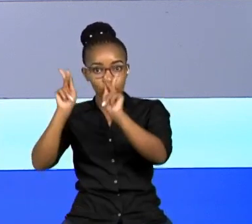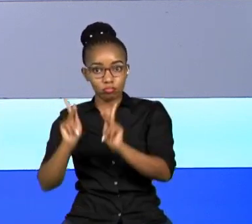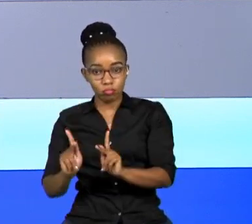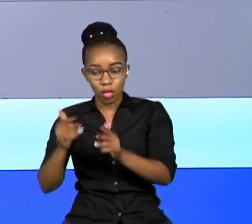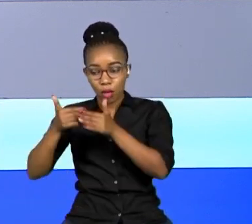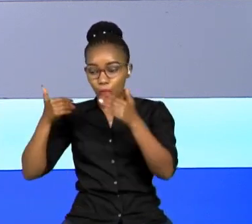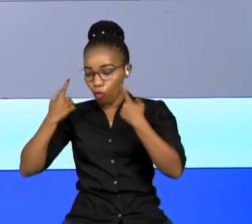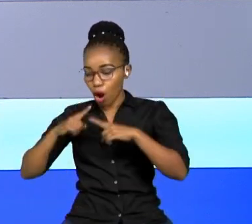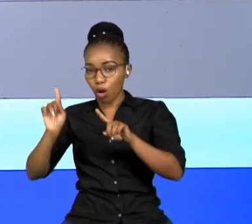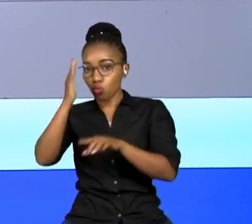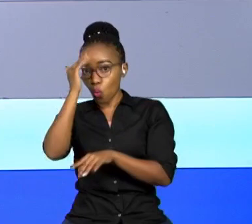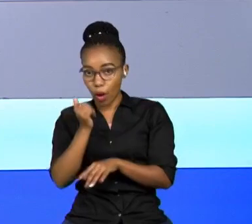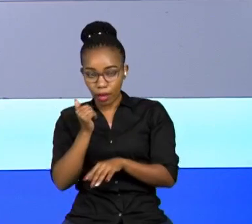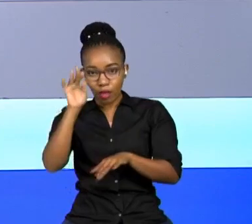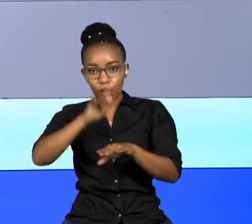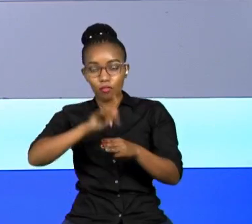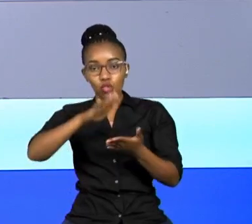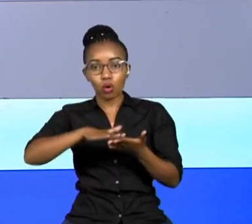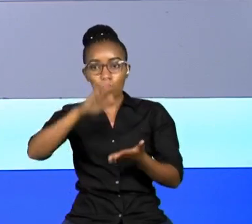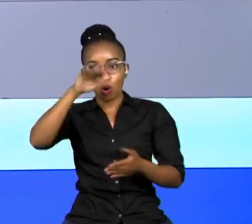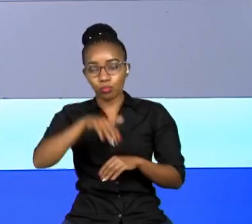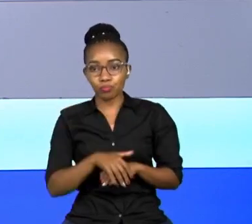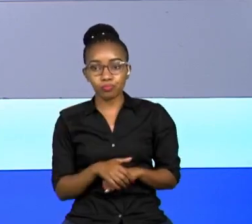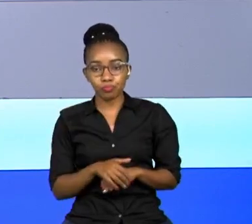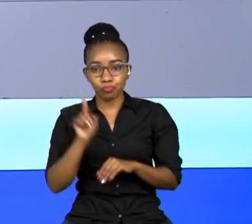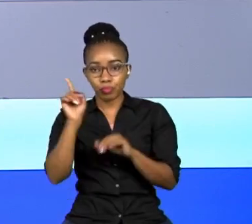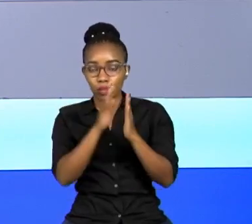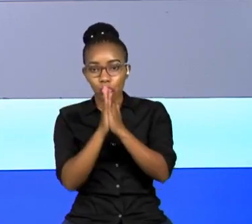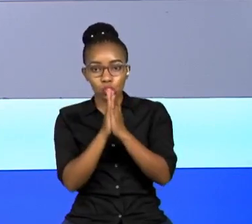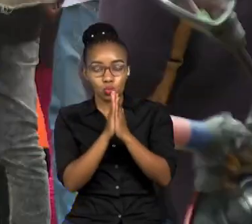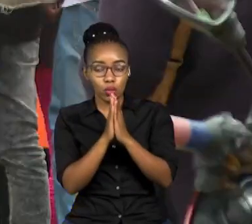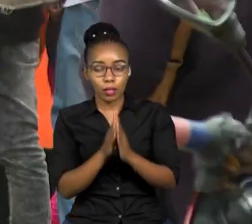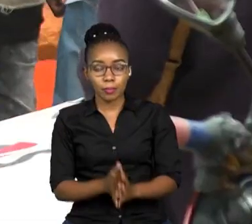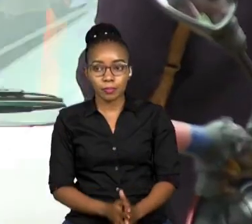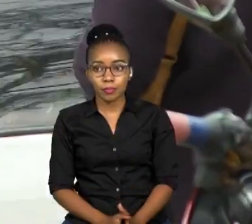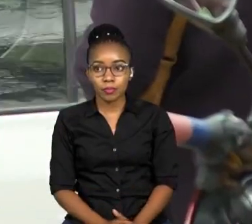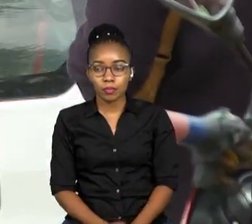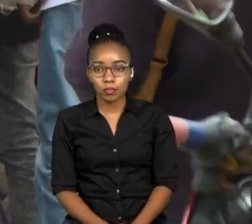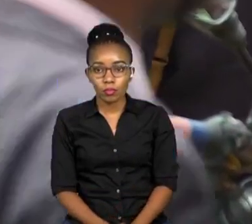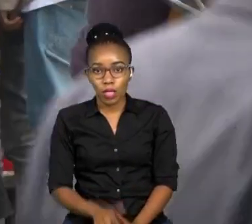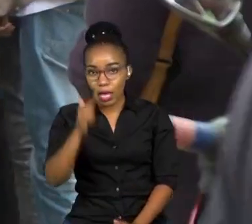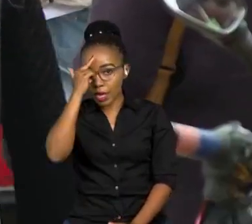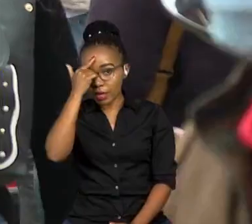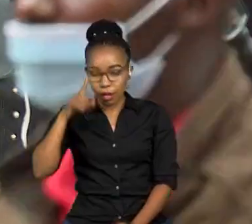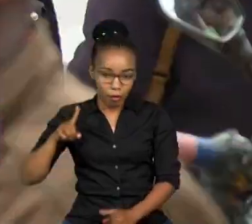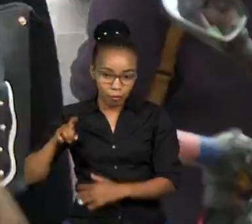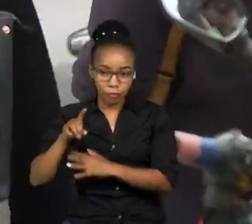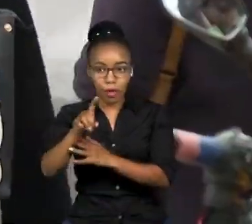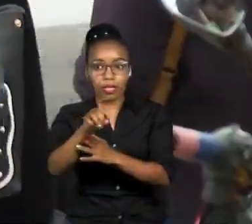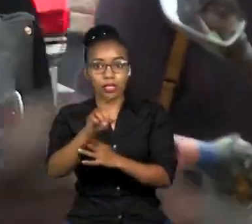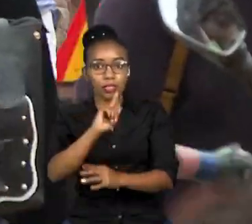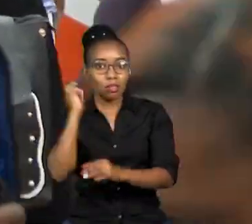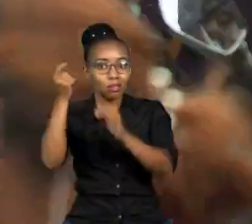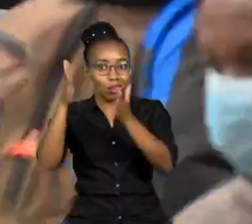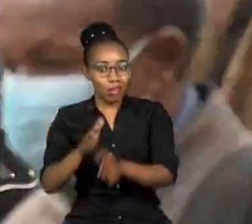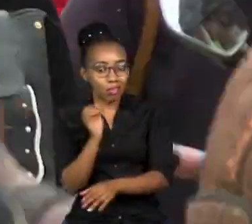announced, due to a rise in numbers of COVID-19 cases. Caroline Sumer tells us more. With the Indian variant causing fear among us